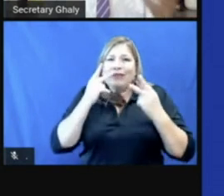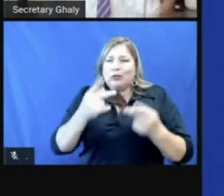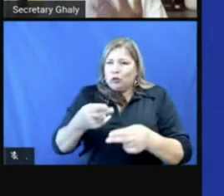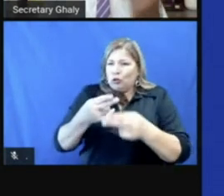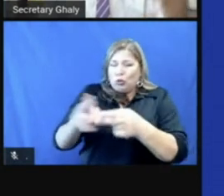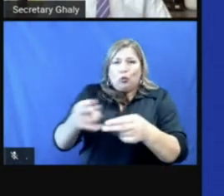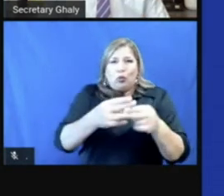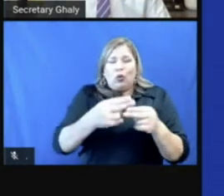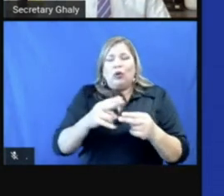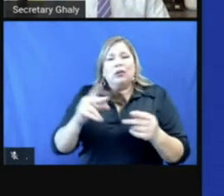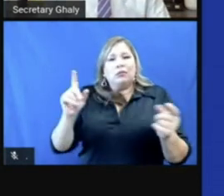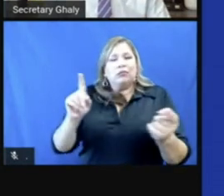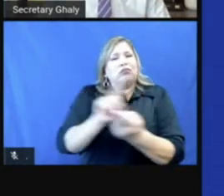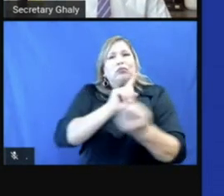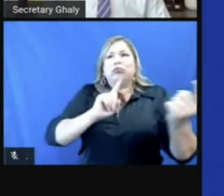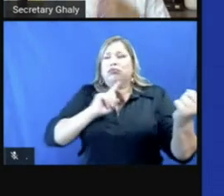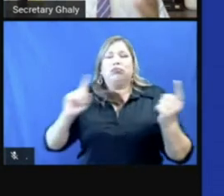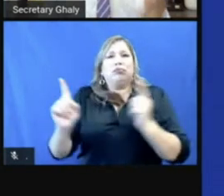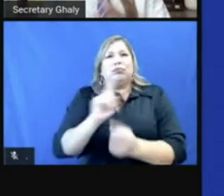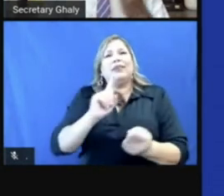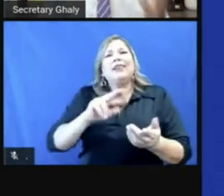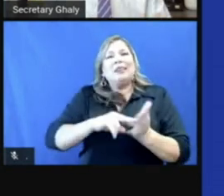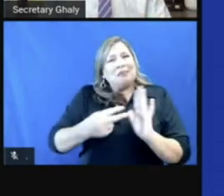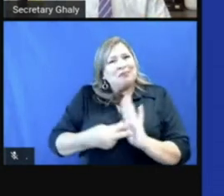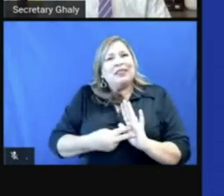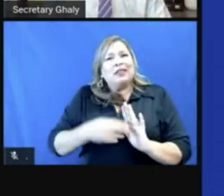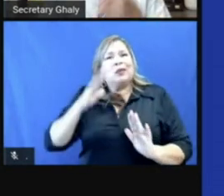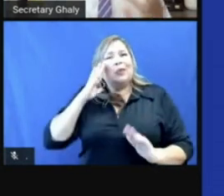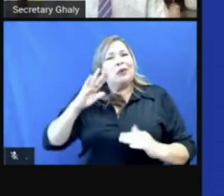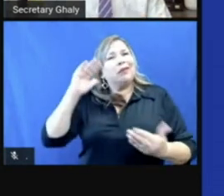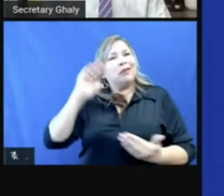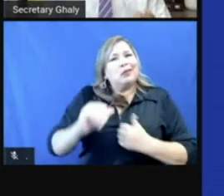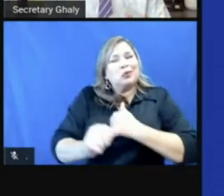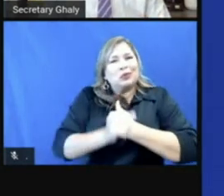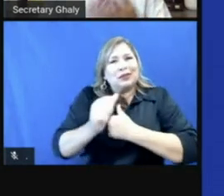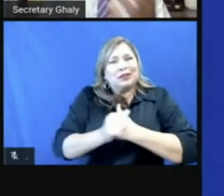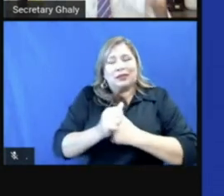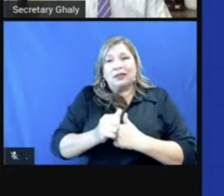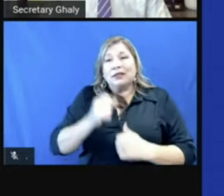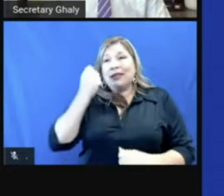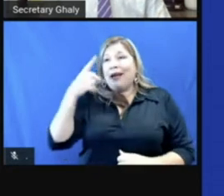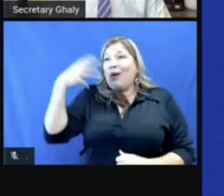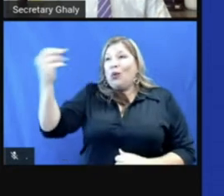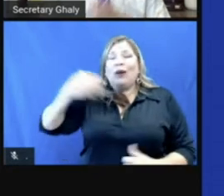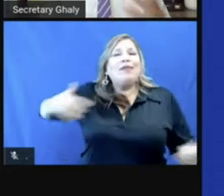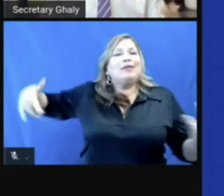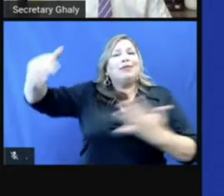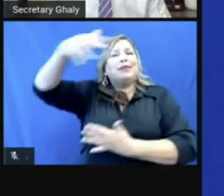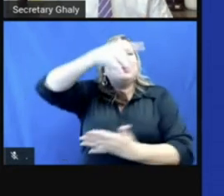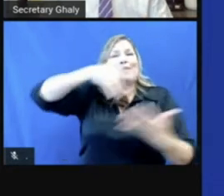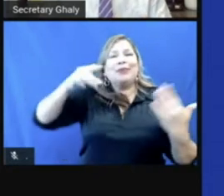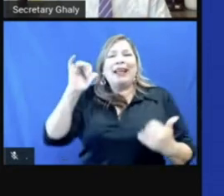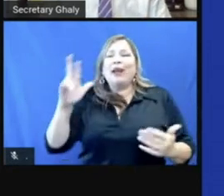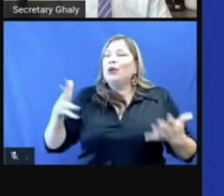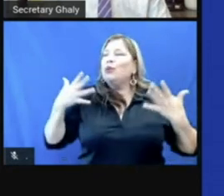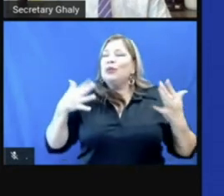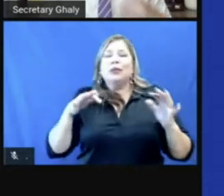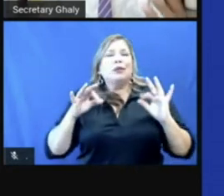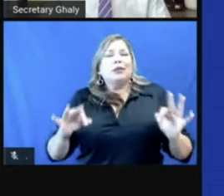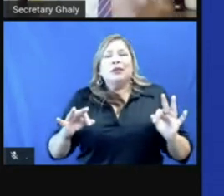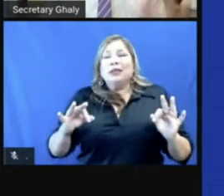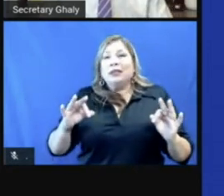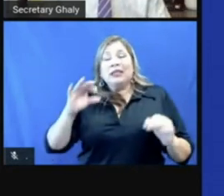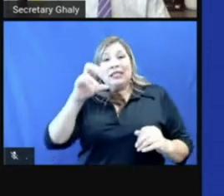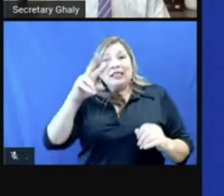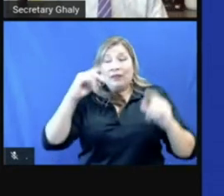transmission. The whole concept of ventilation, about bringing outdoor airs indoors, even in Canopied areas